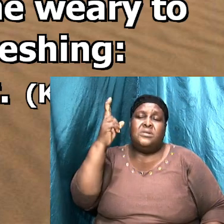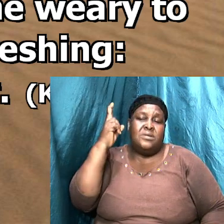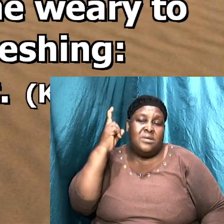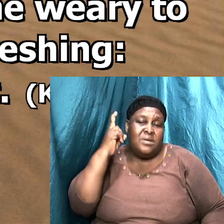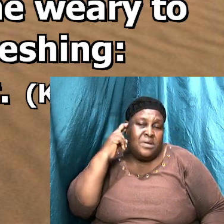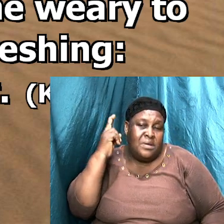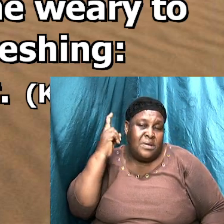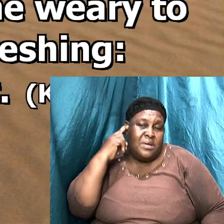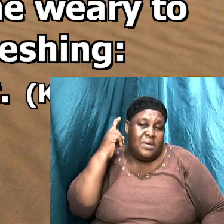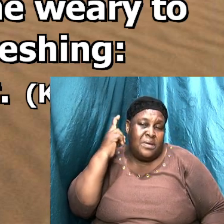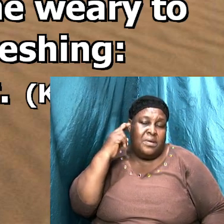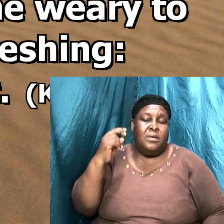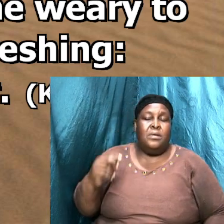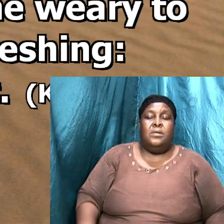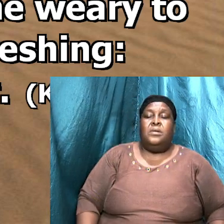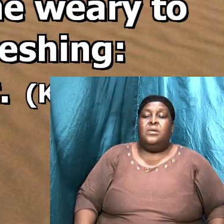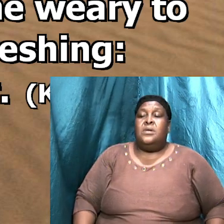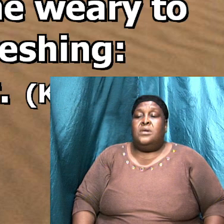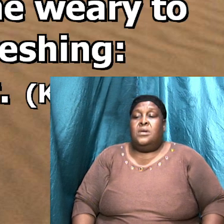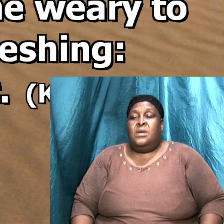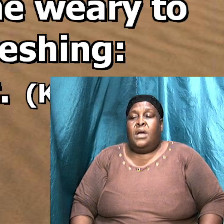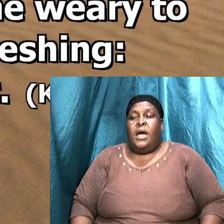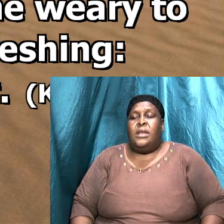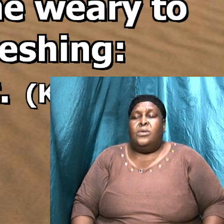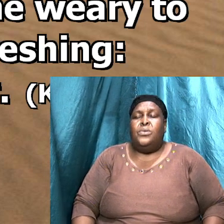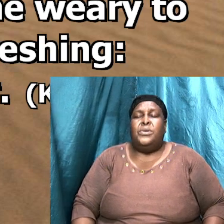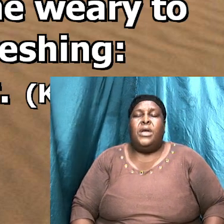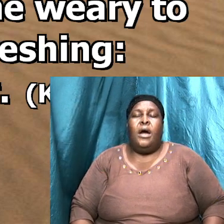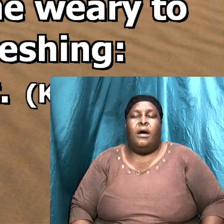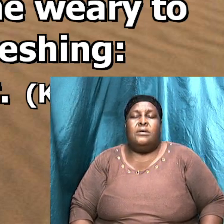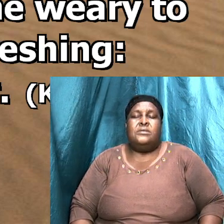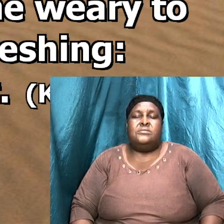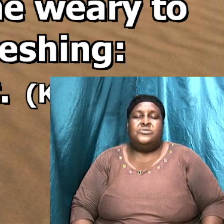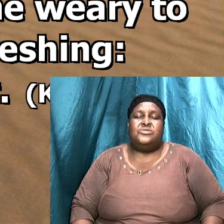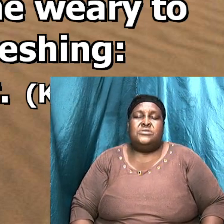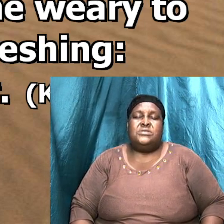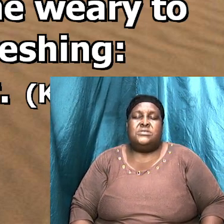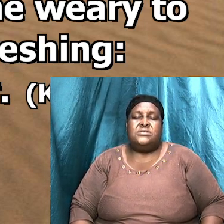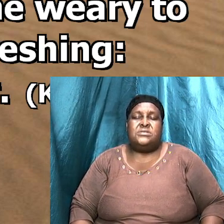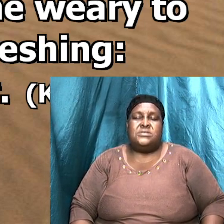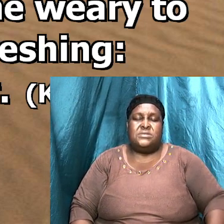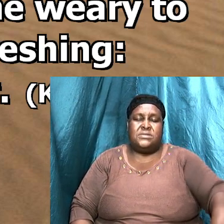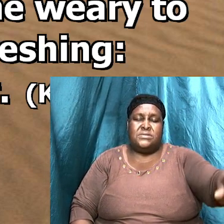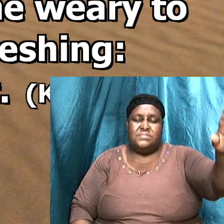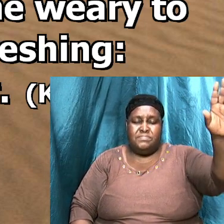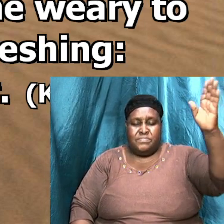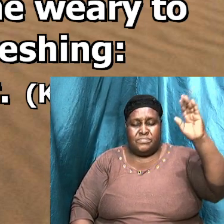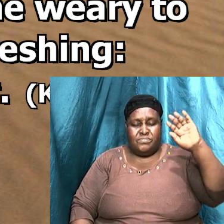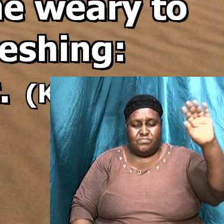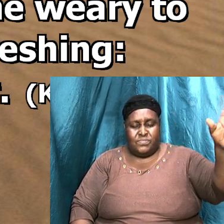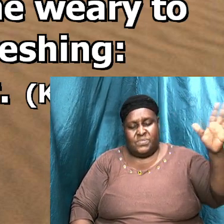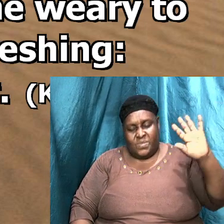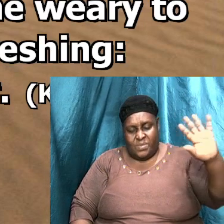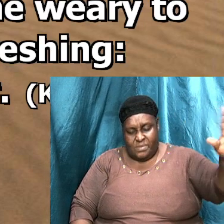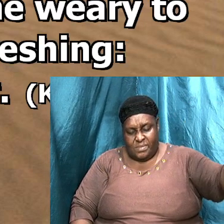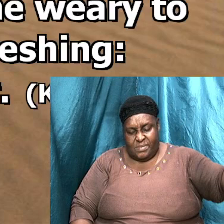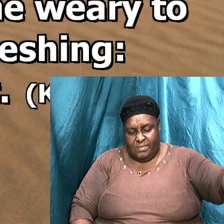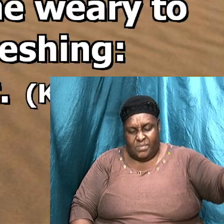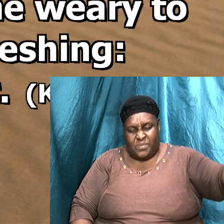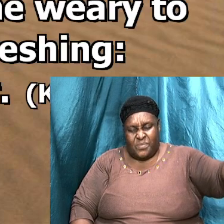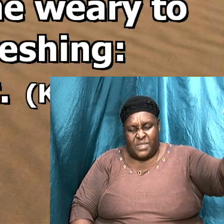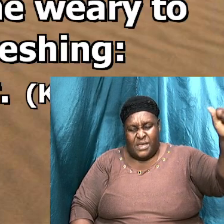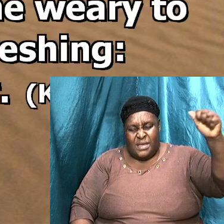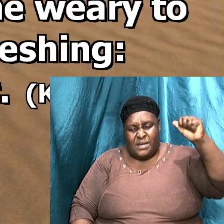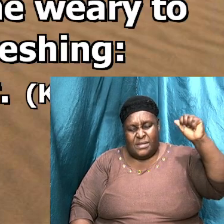oh God I feel like I talk a little bit about rest on the Sabbath as we look on this passage amen because some folks is telling you